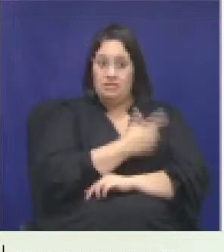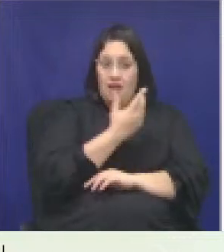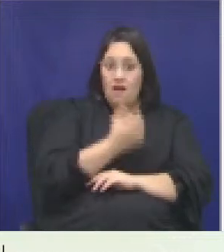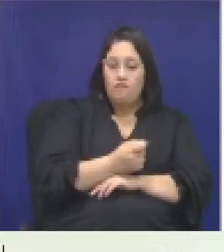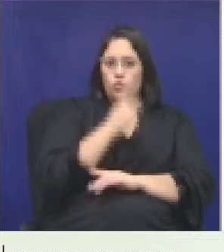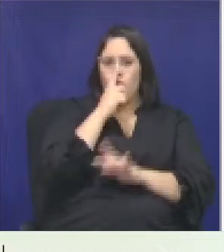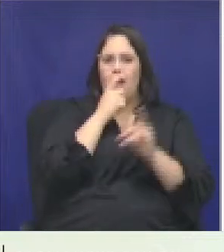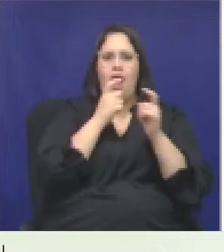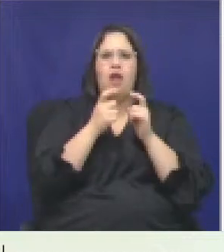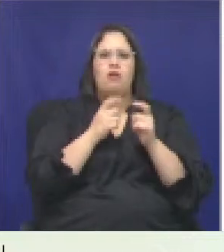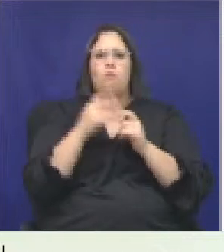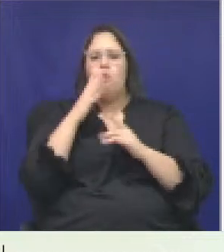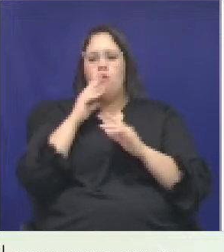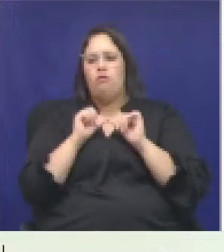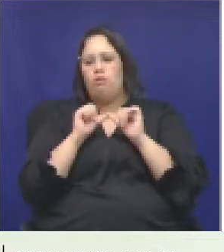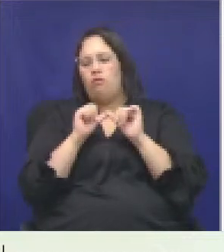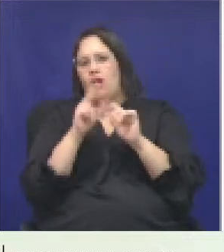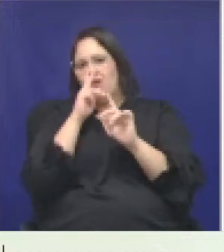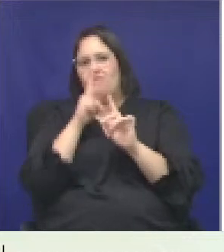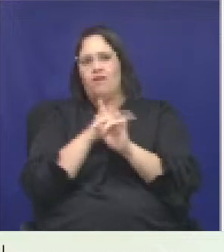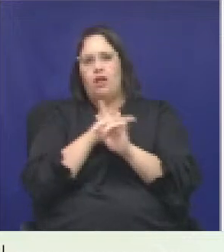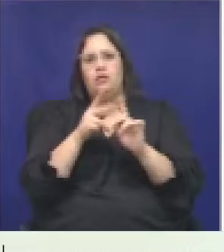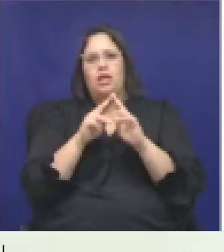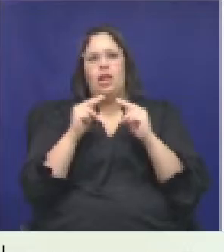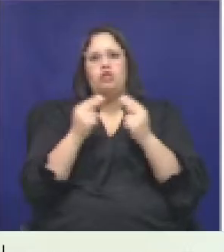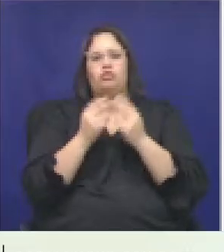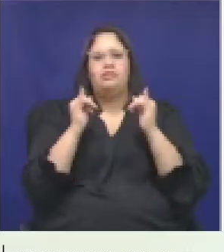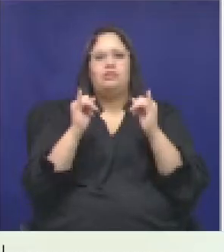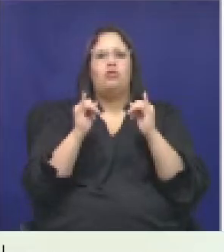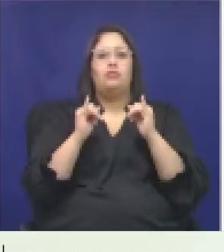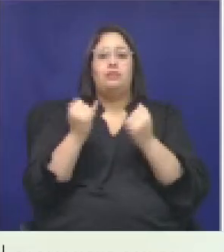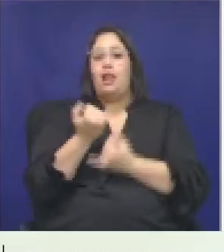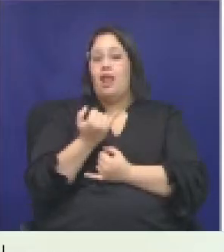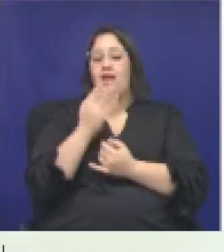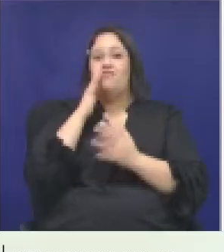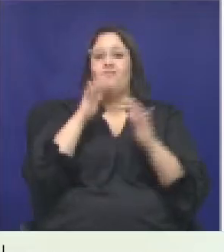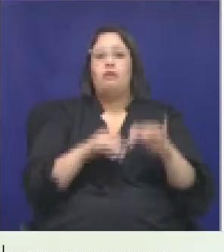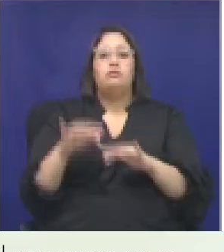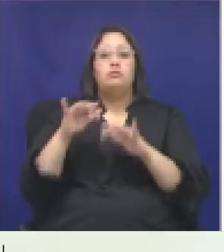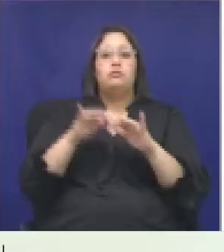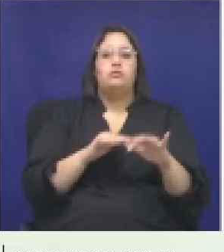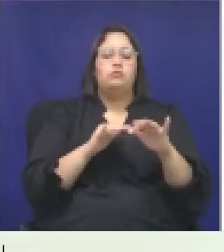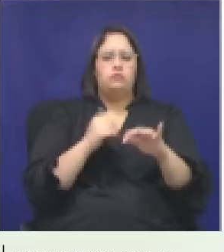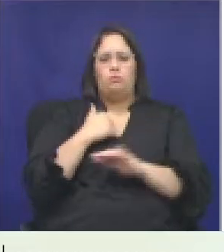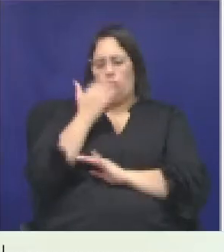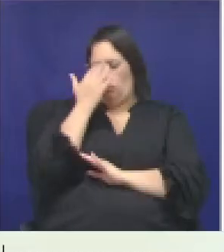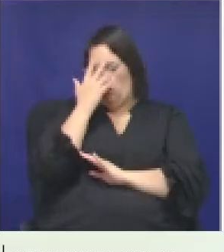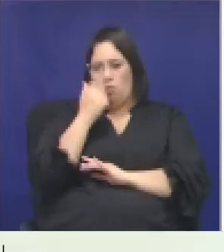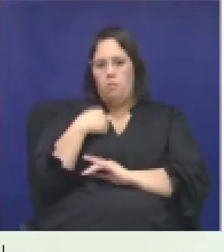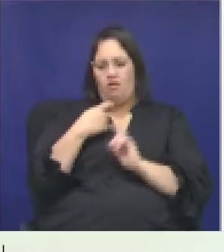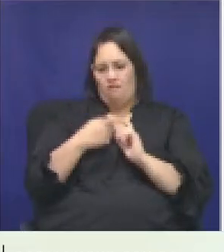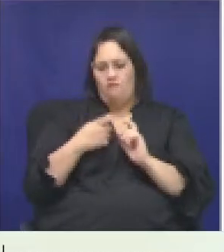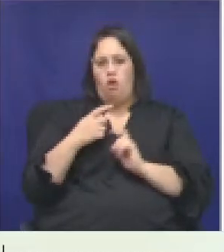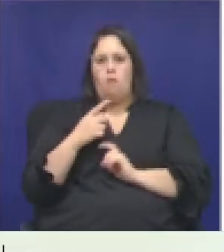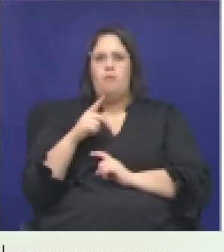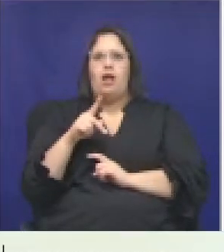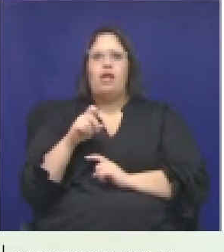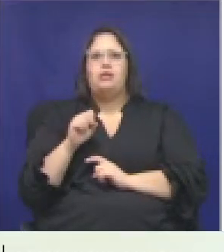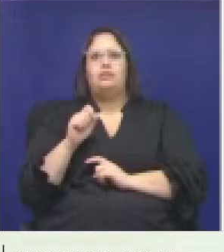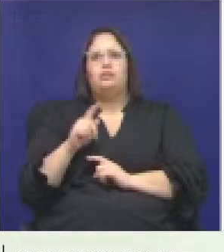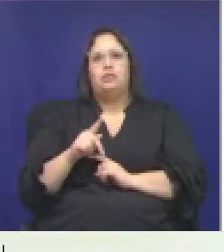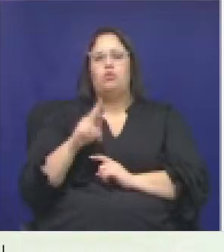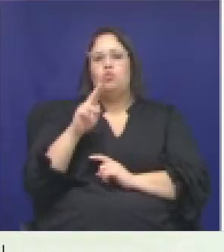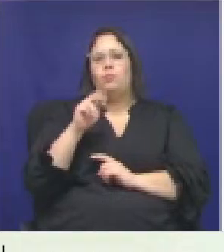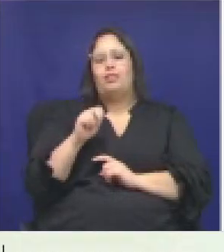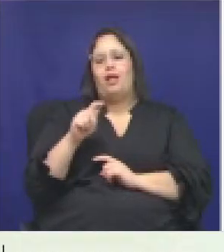to deal with more frequent and more violent natural disasters, such as flooding? I should know. I come from KSD. Mthatha